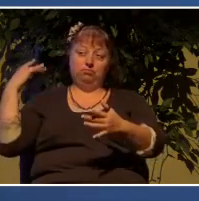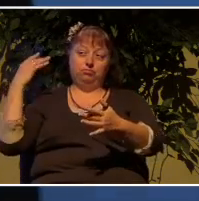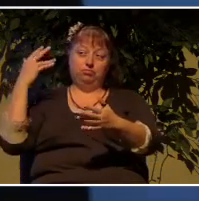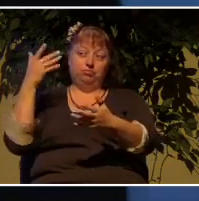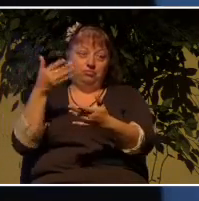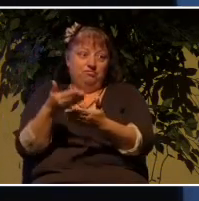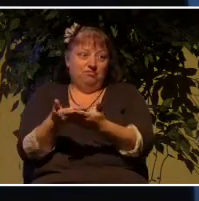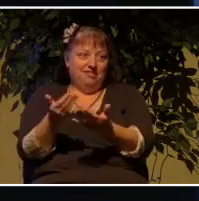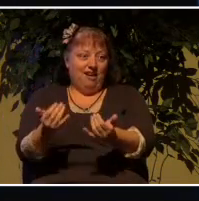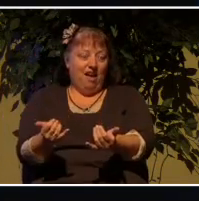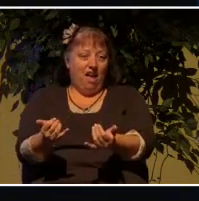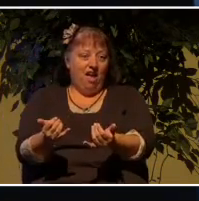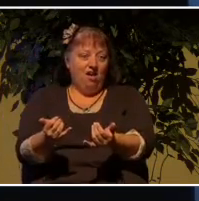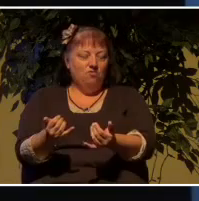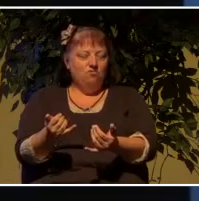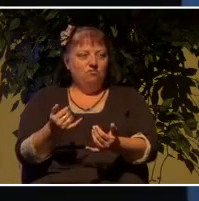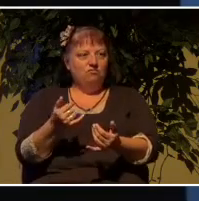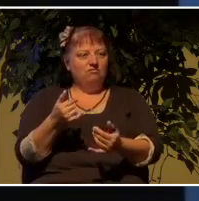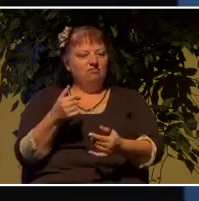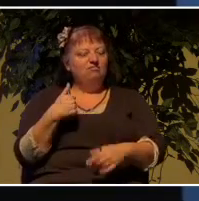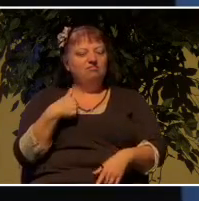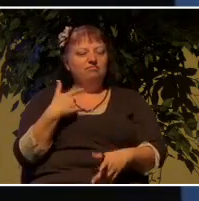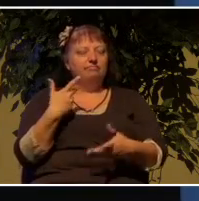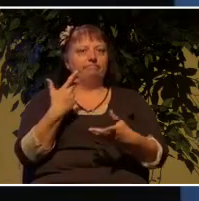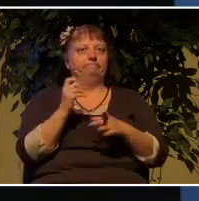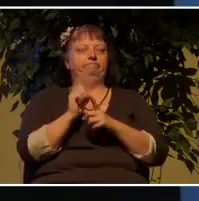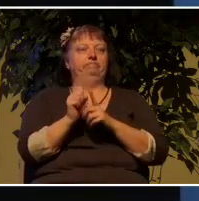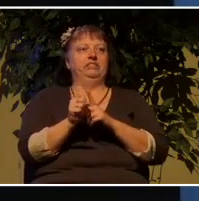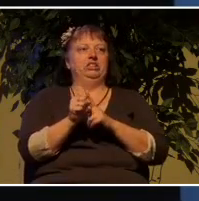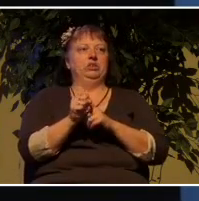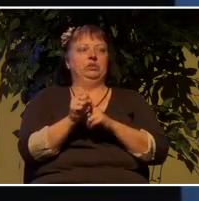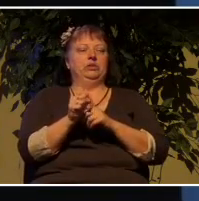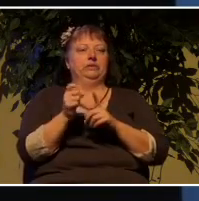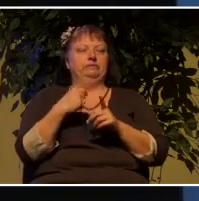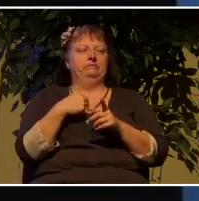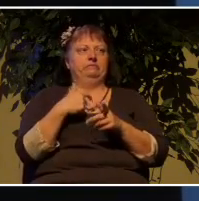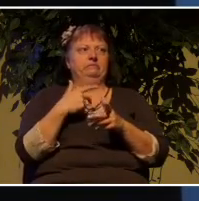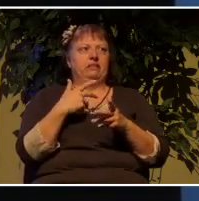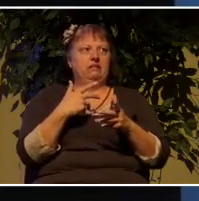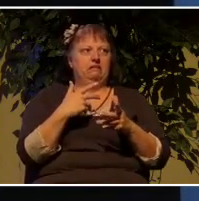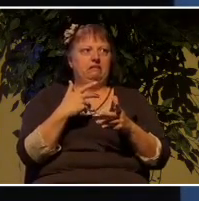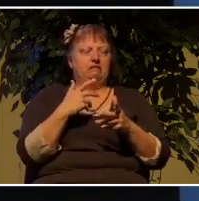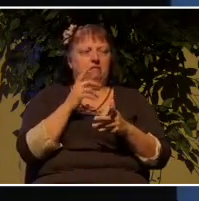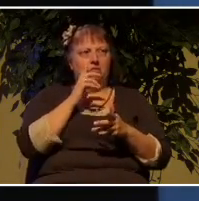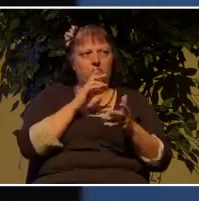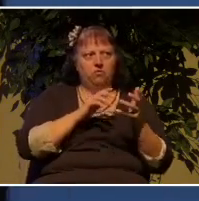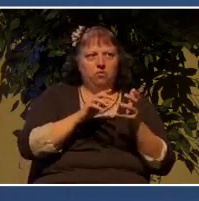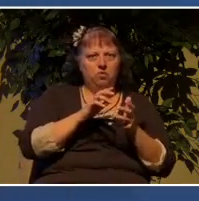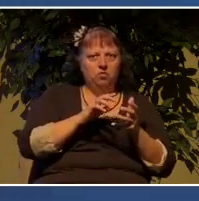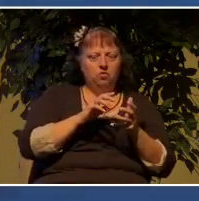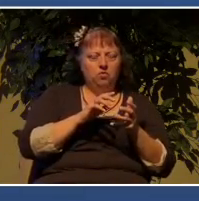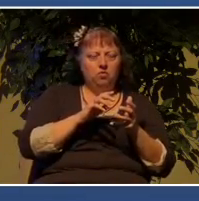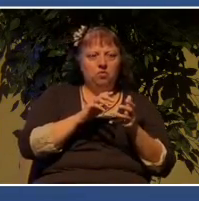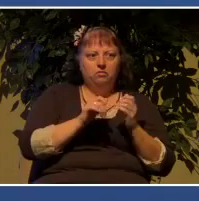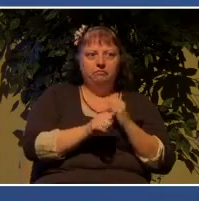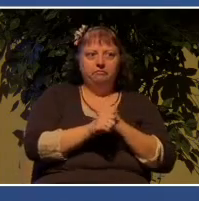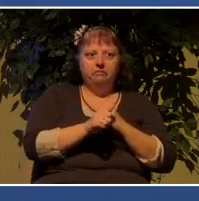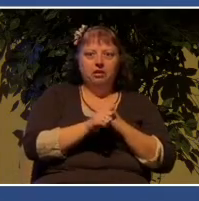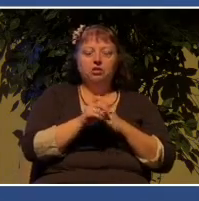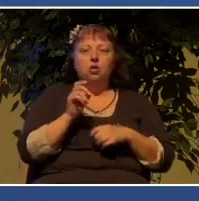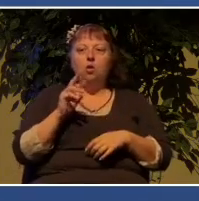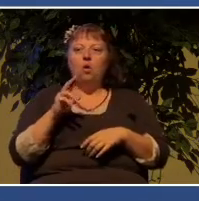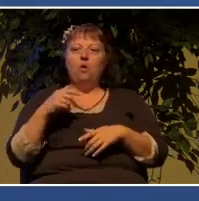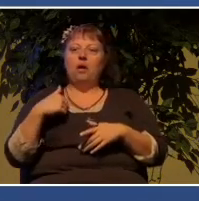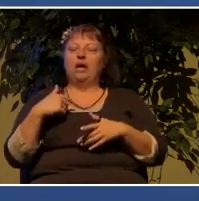in a situation where I'm in danger of being confused, or I'm tempted to spin